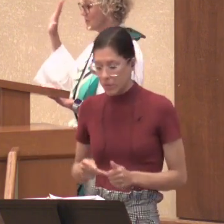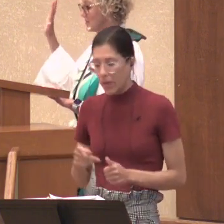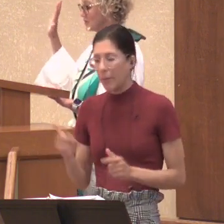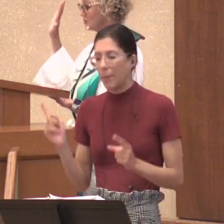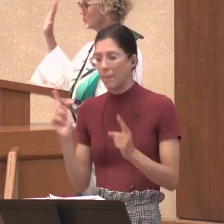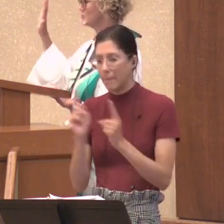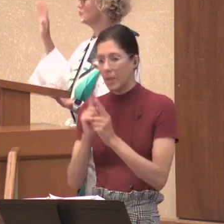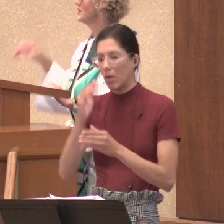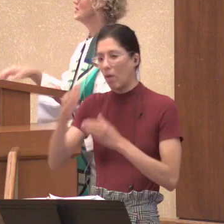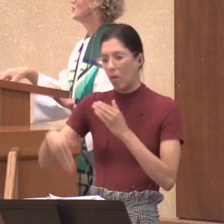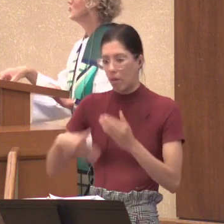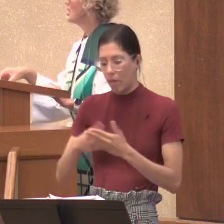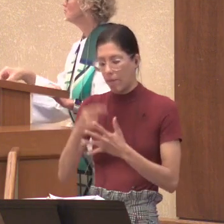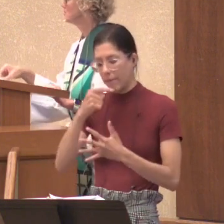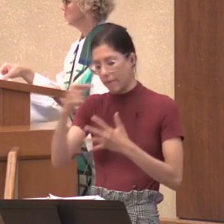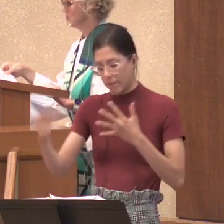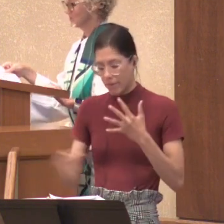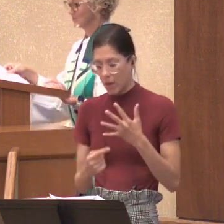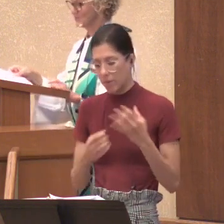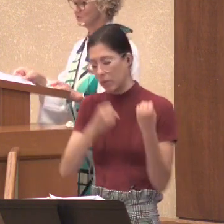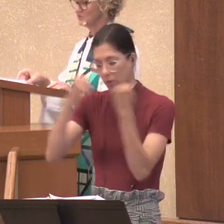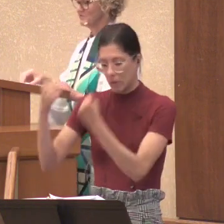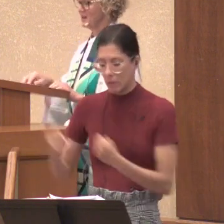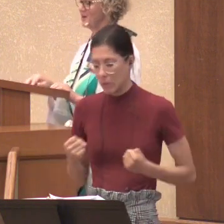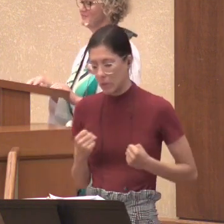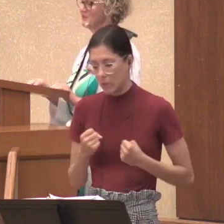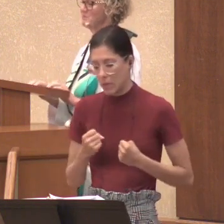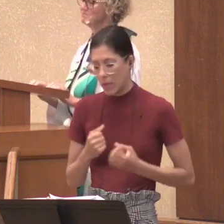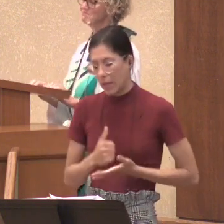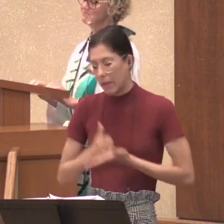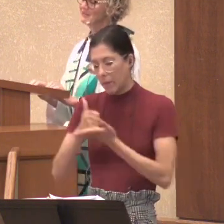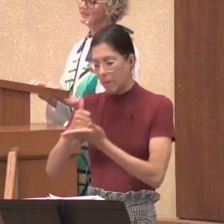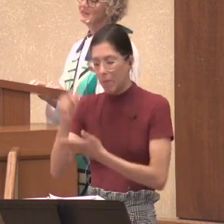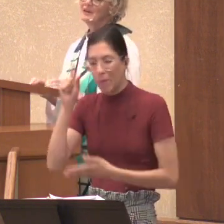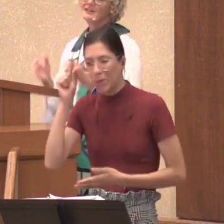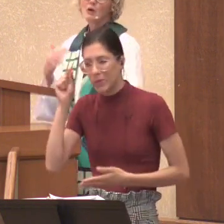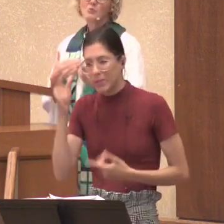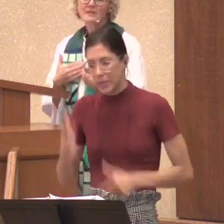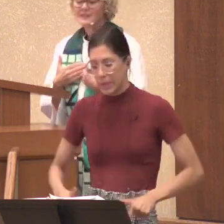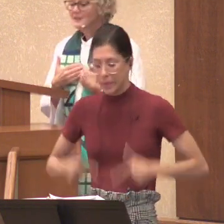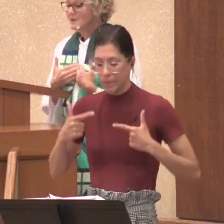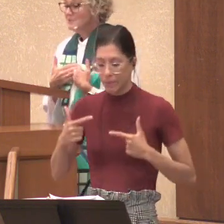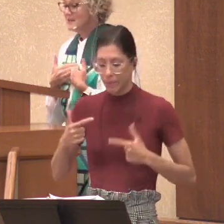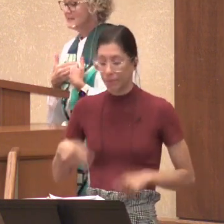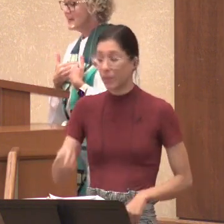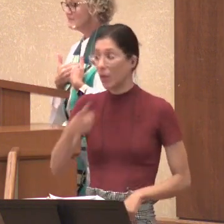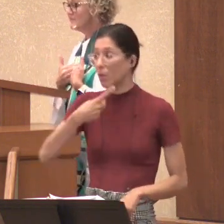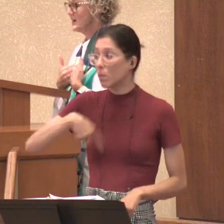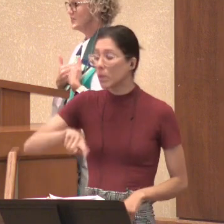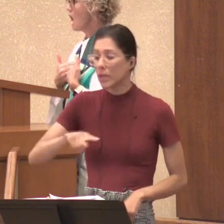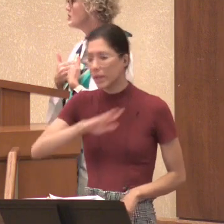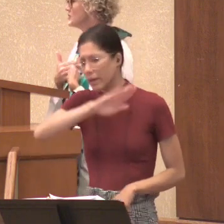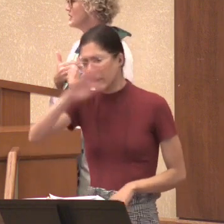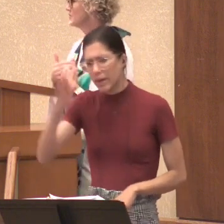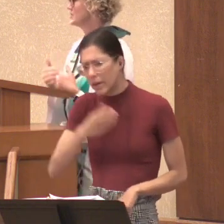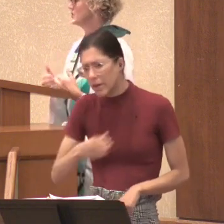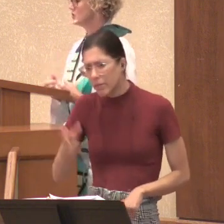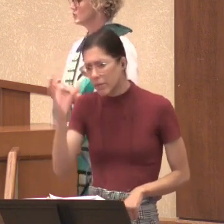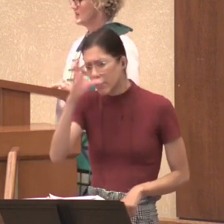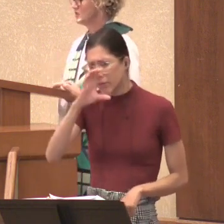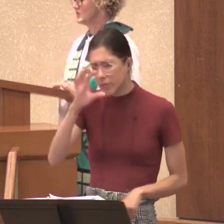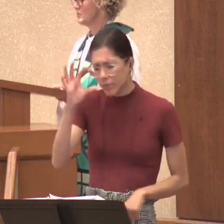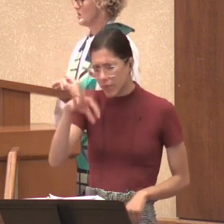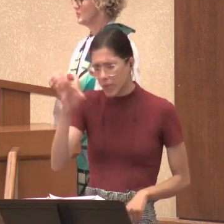the courageous crew who helped Moses survive. Now, we may never find ourselves